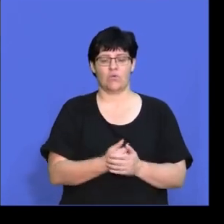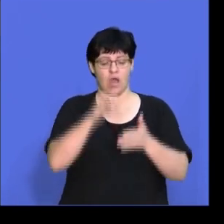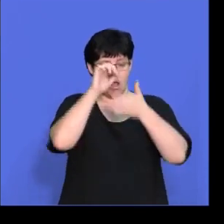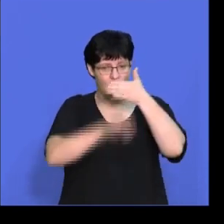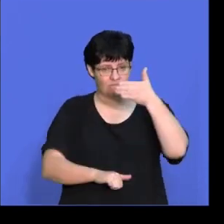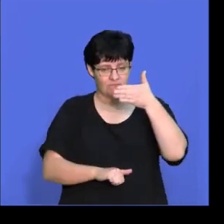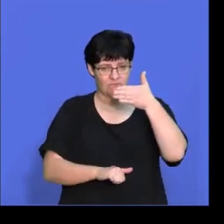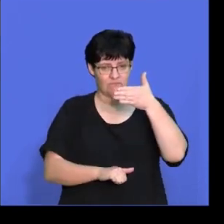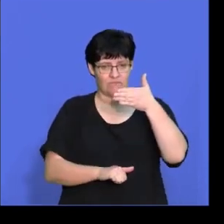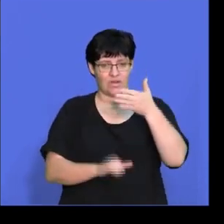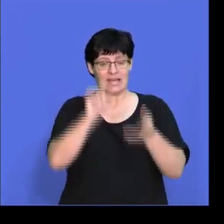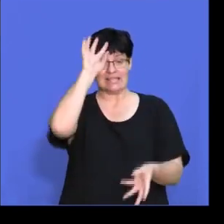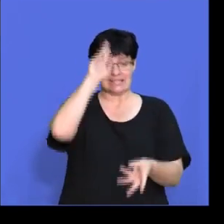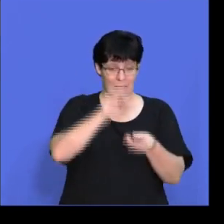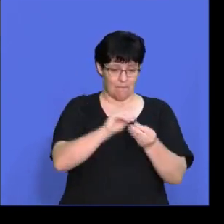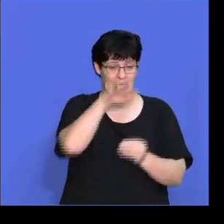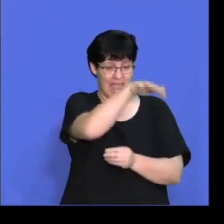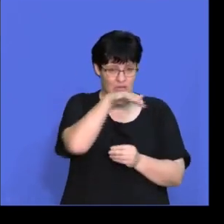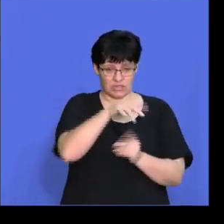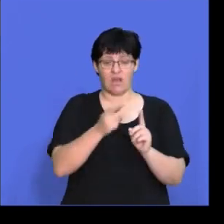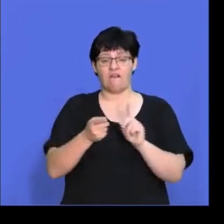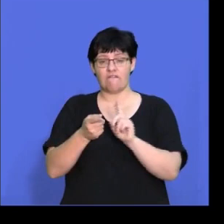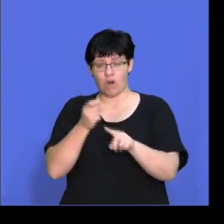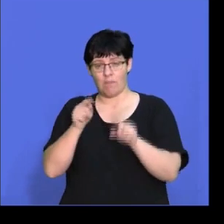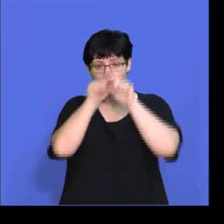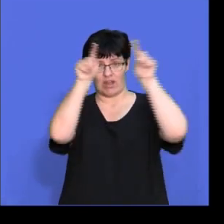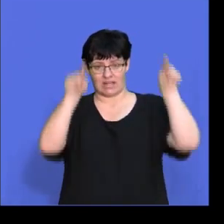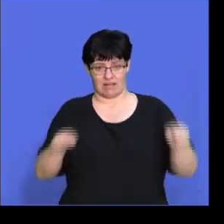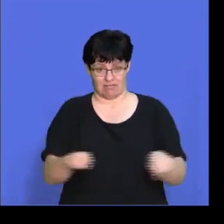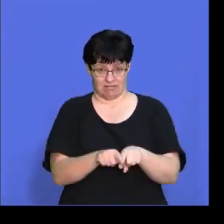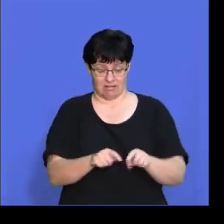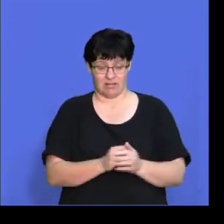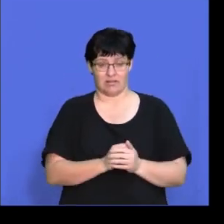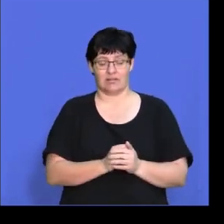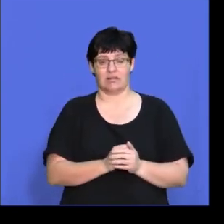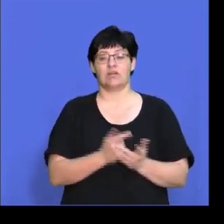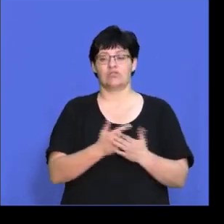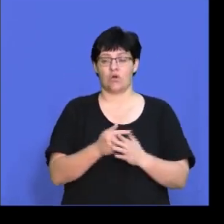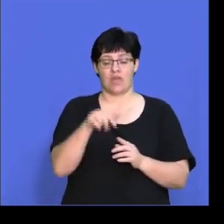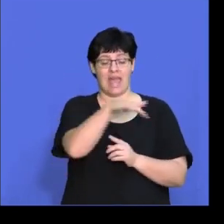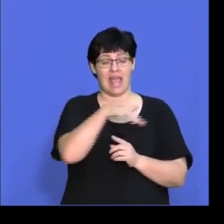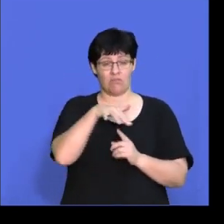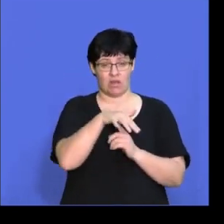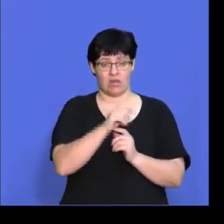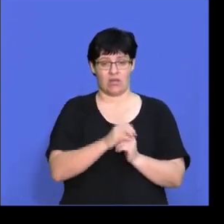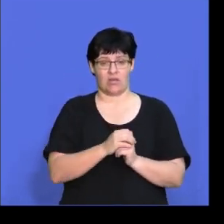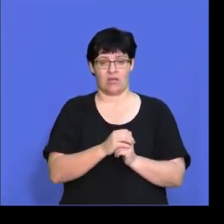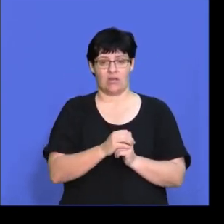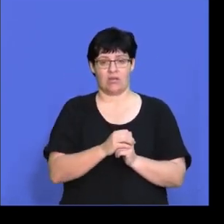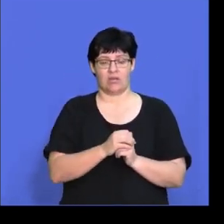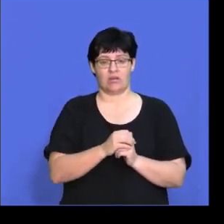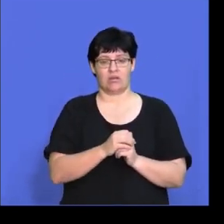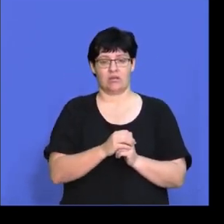now subtract the sum of all those areas from the area of the rectangle. So the area